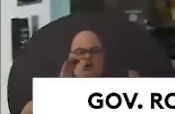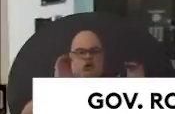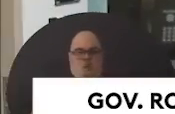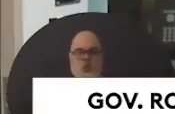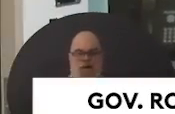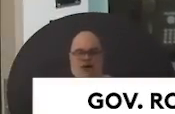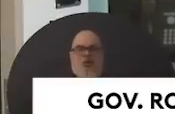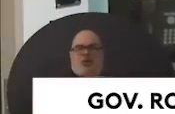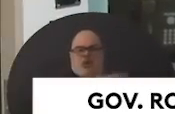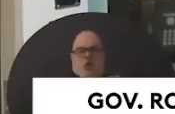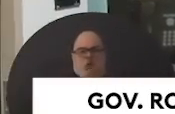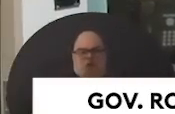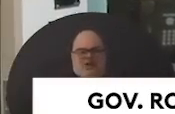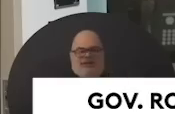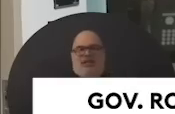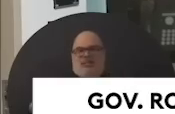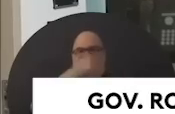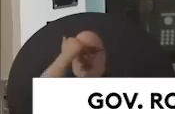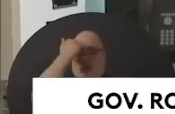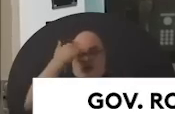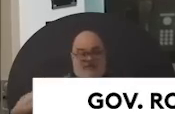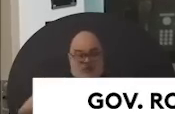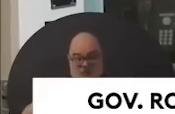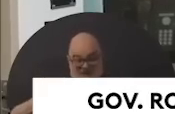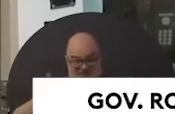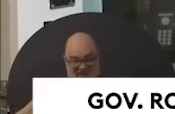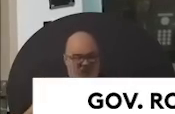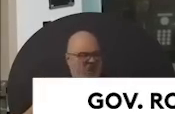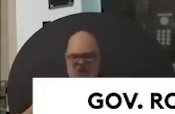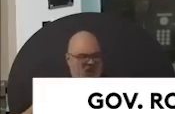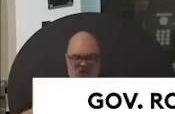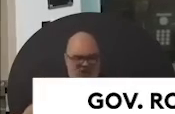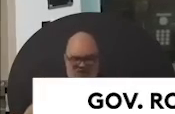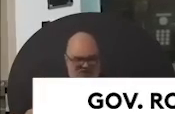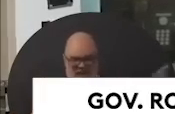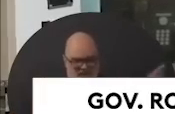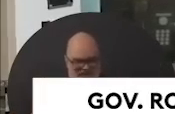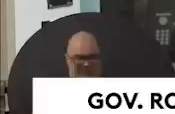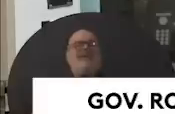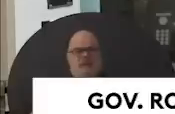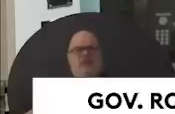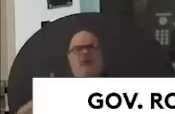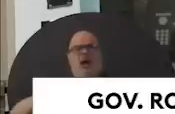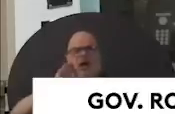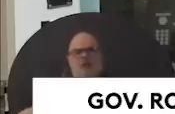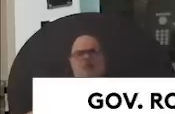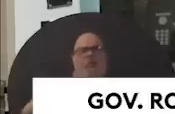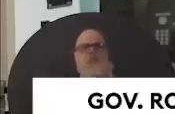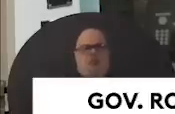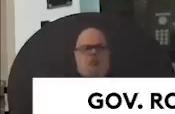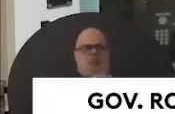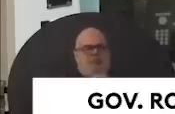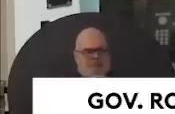those determinations. They know if we feel strongly that they're not doing something that we think, then obviously Kevin will work with them to get on the